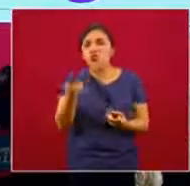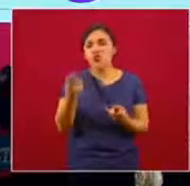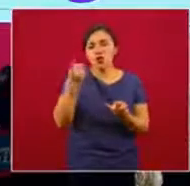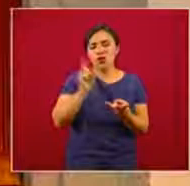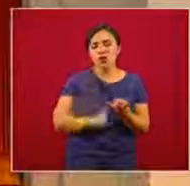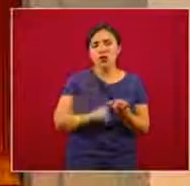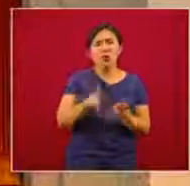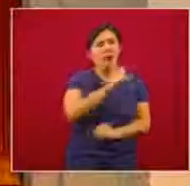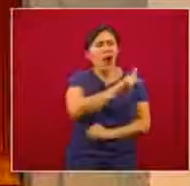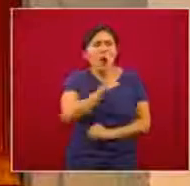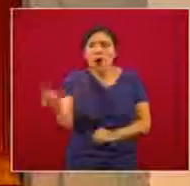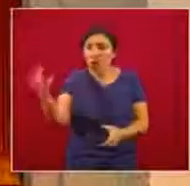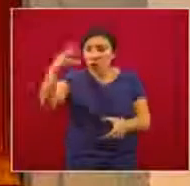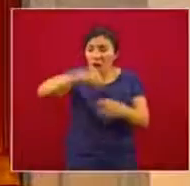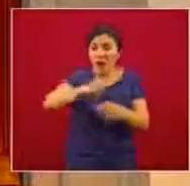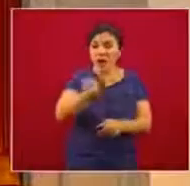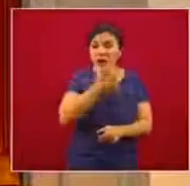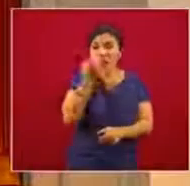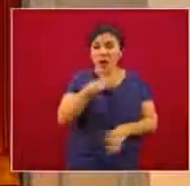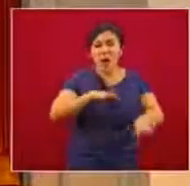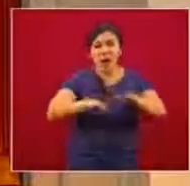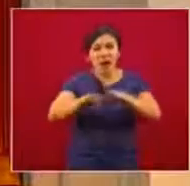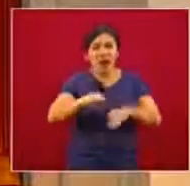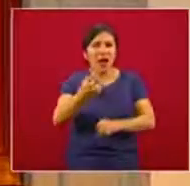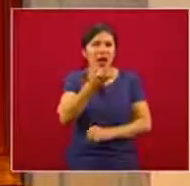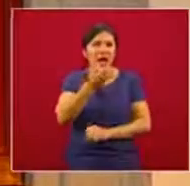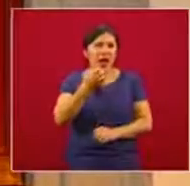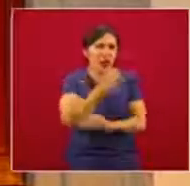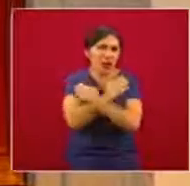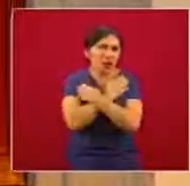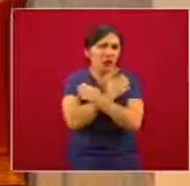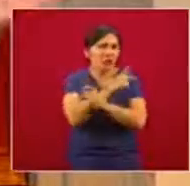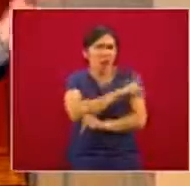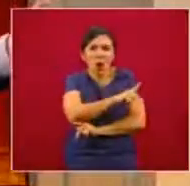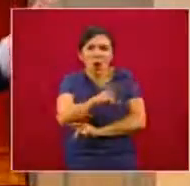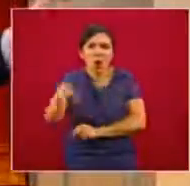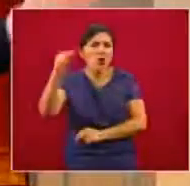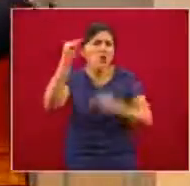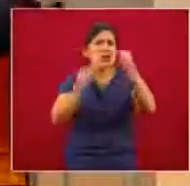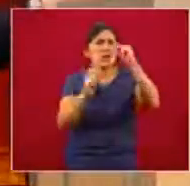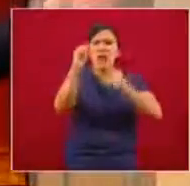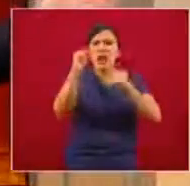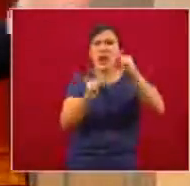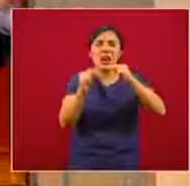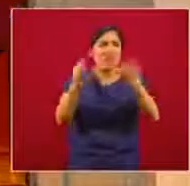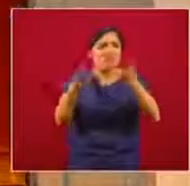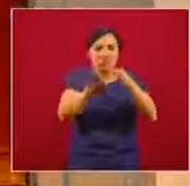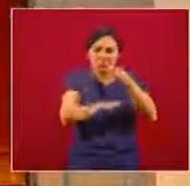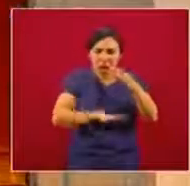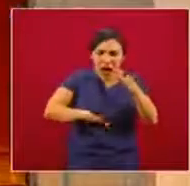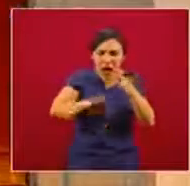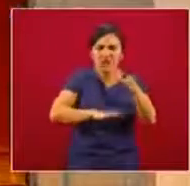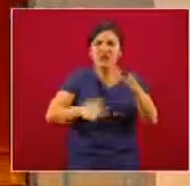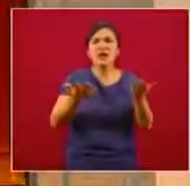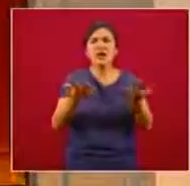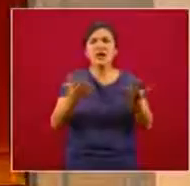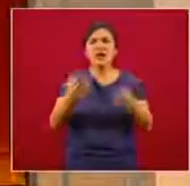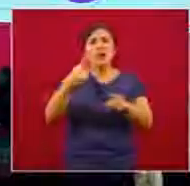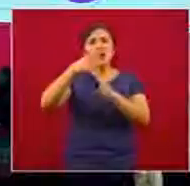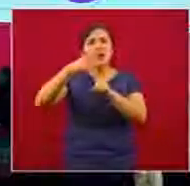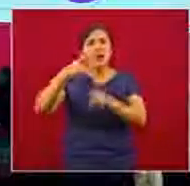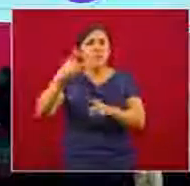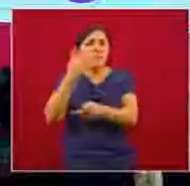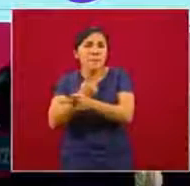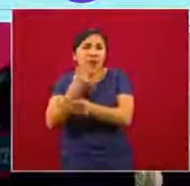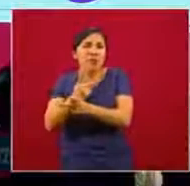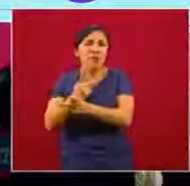teachers, todo el sistema the educativo, trabajadores students, de la educación, the de education los systems, niveles any worker in the básico, system, medio from